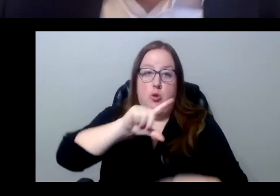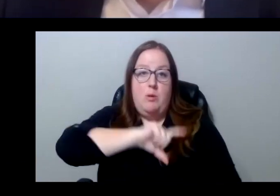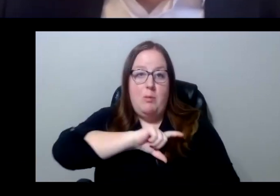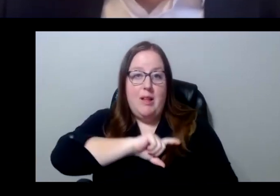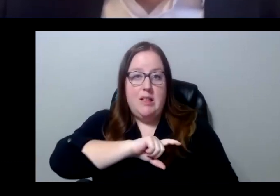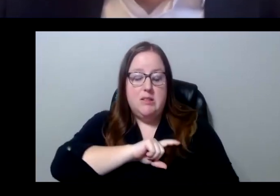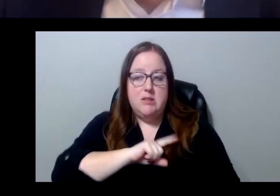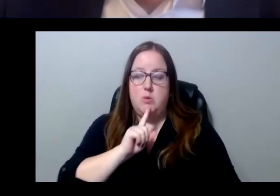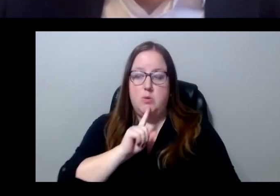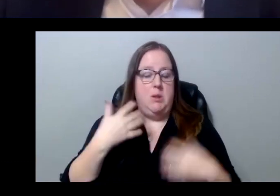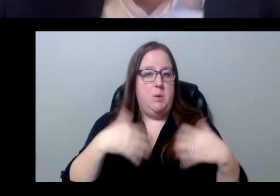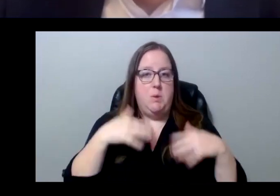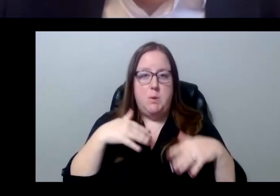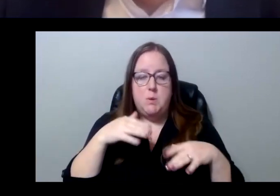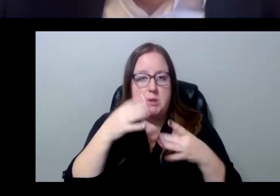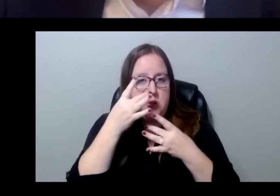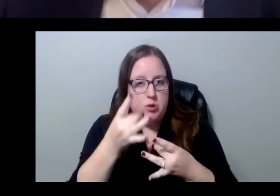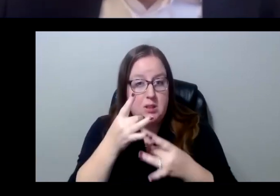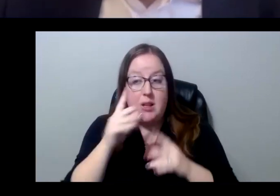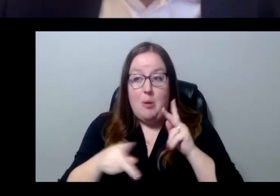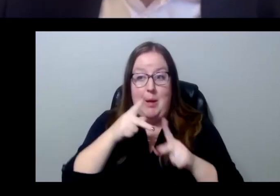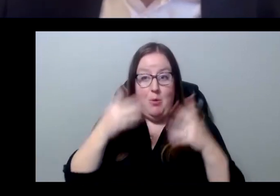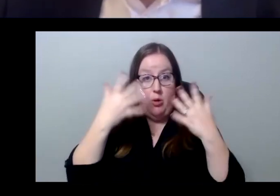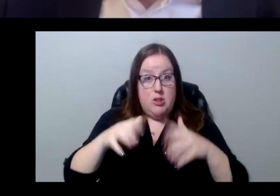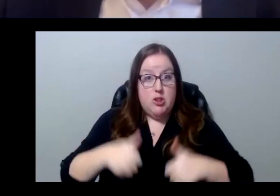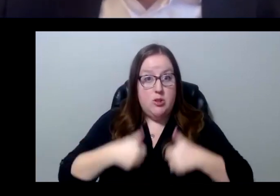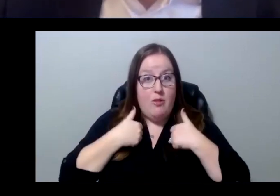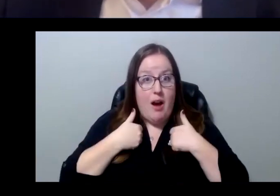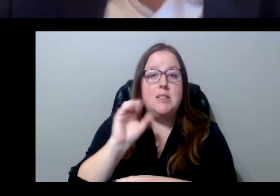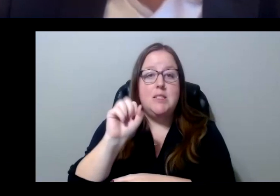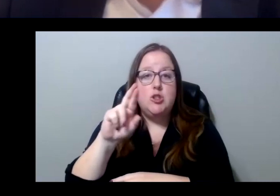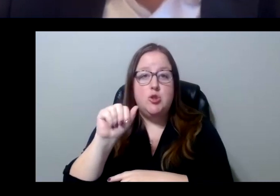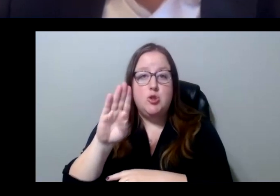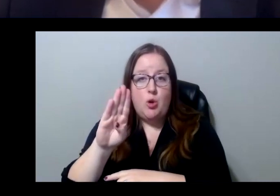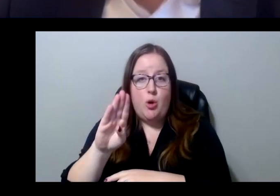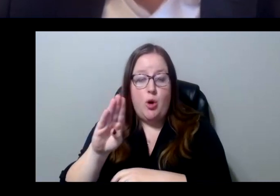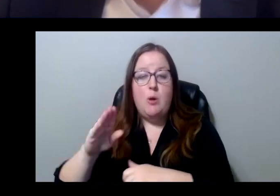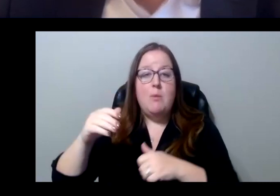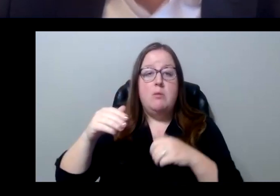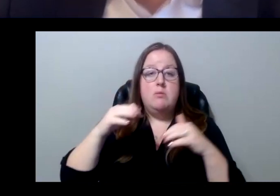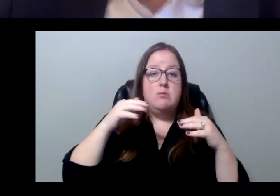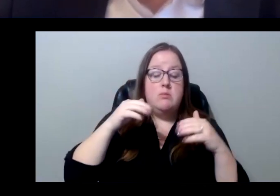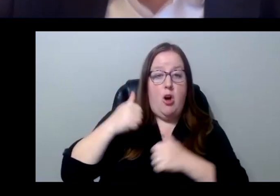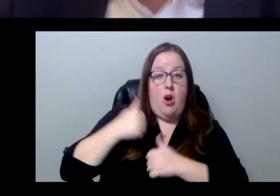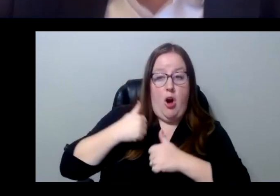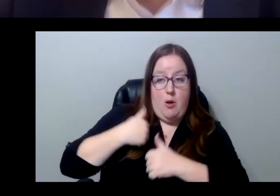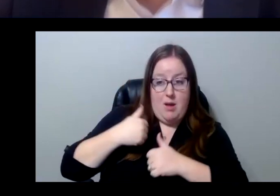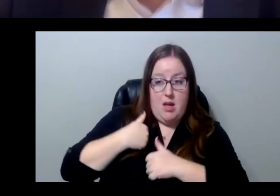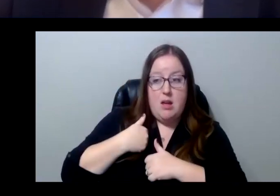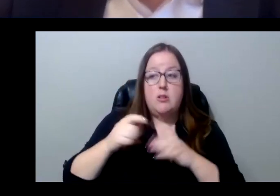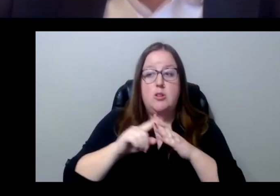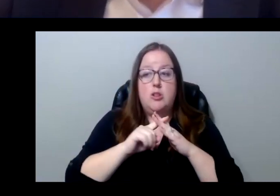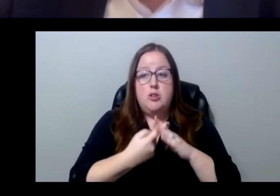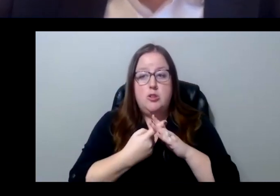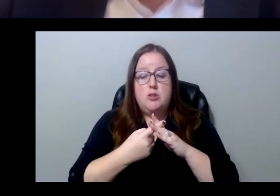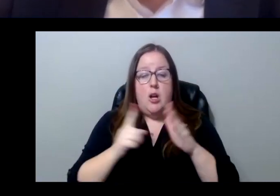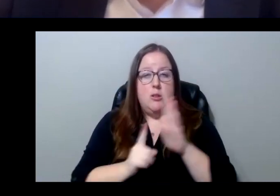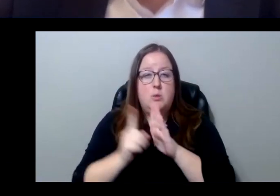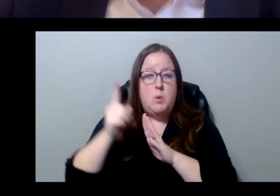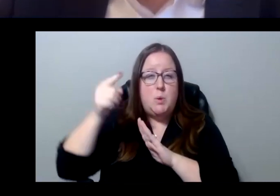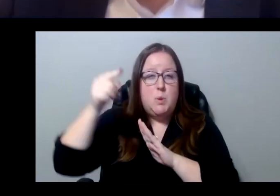Slobodan Milosevic, Radovan Karadzic, who was the political leader and one of the architects of the genocide, but he's political leader of the